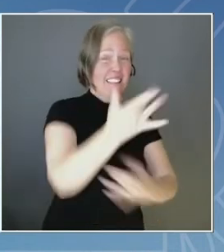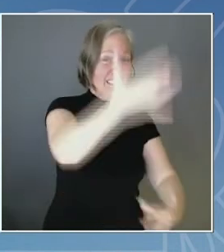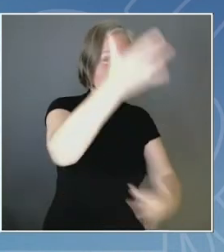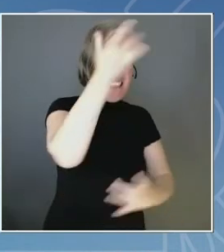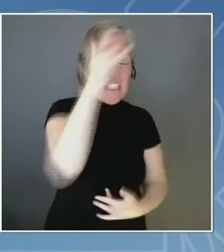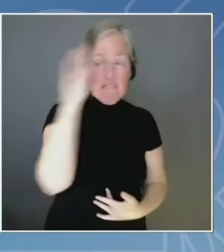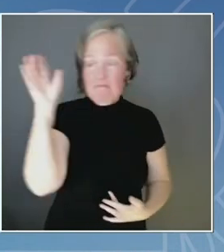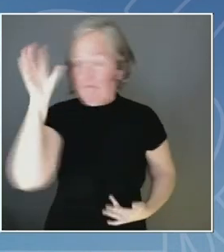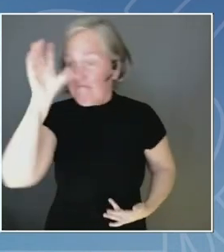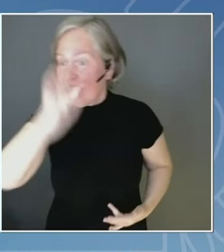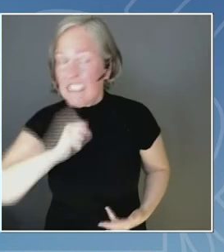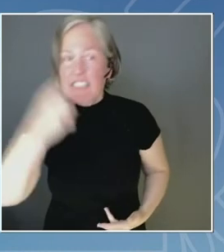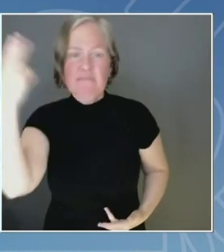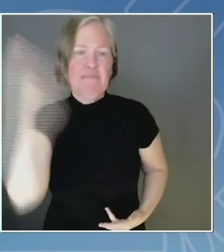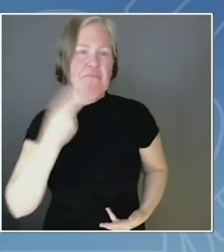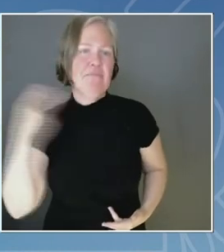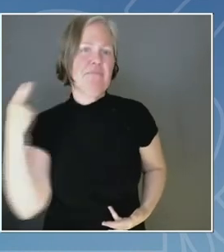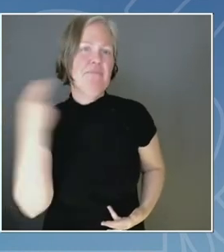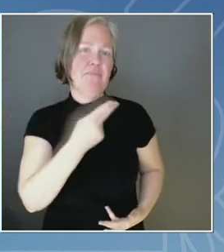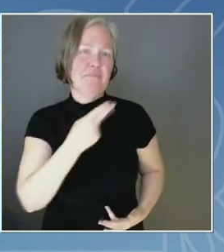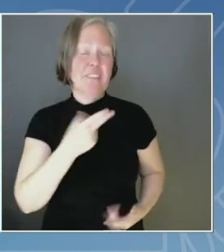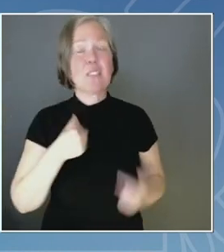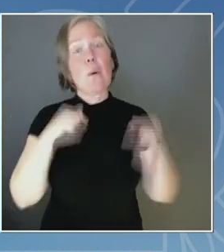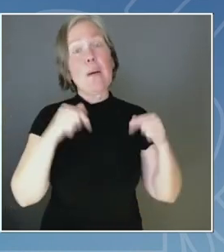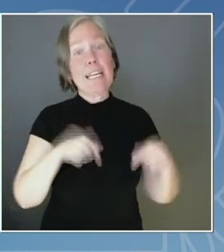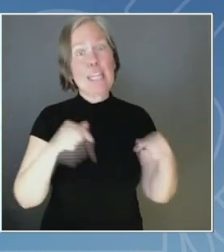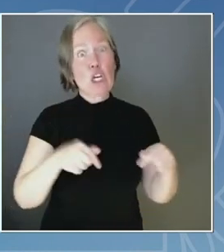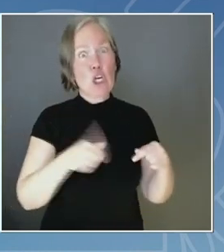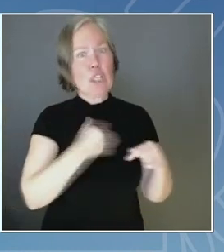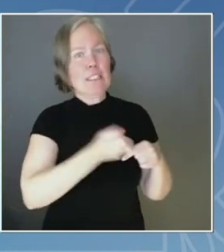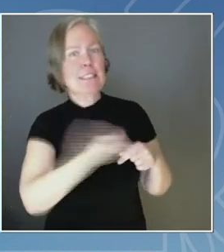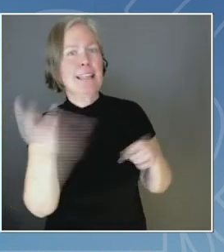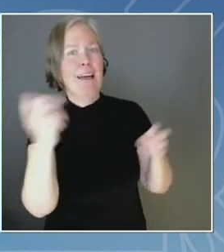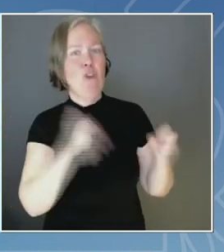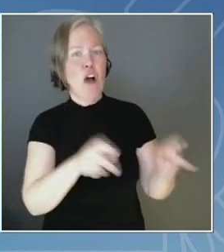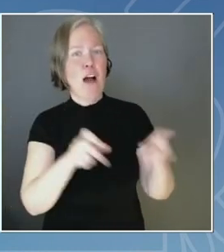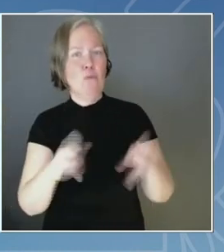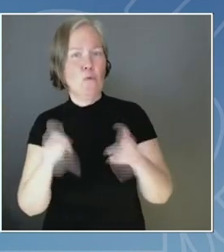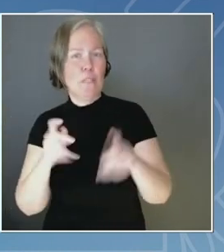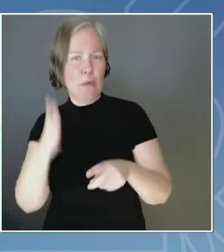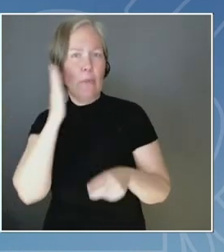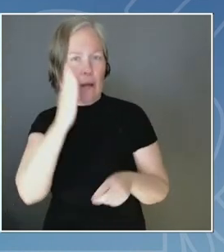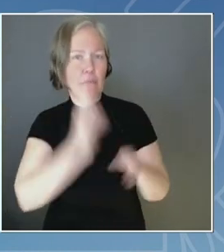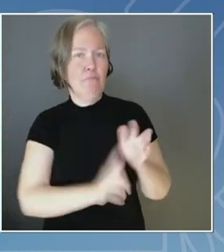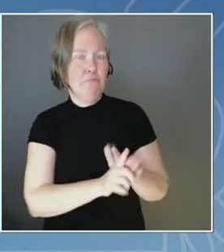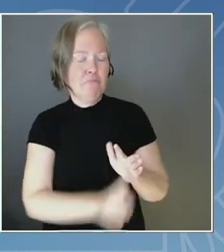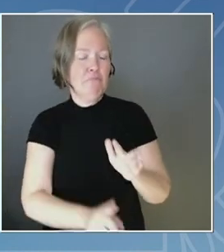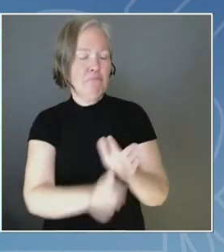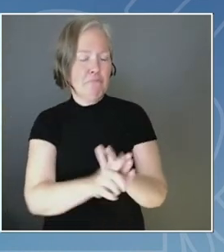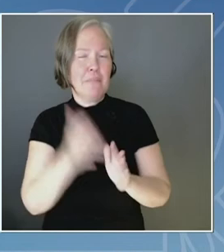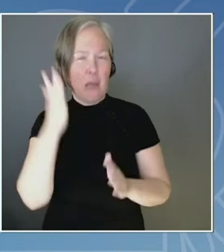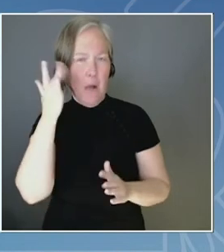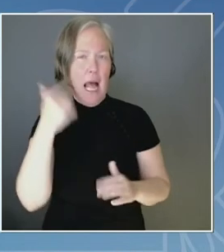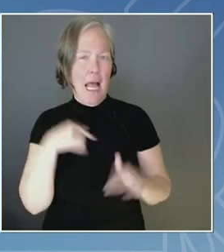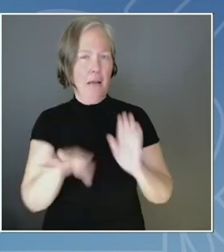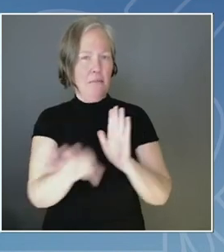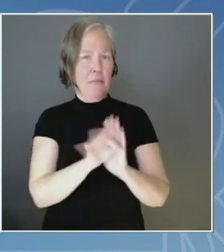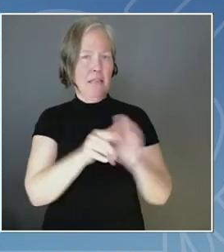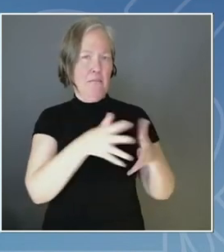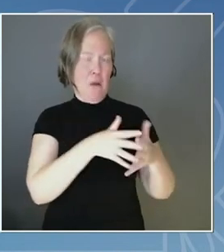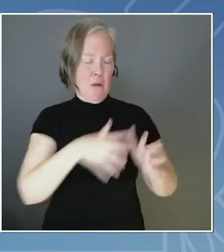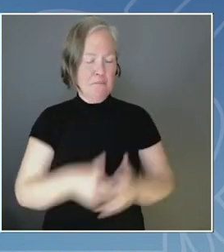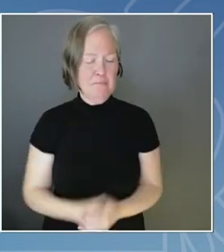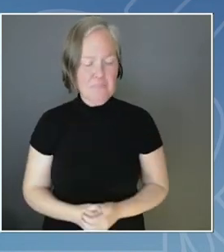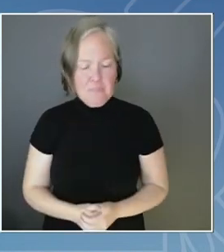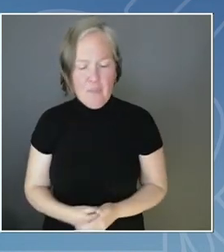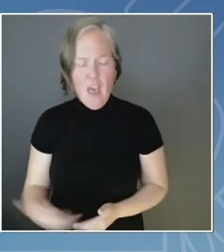hear. You know, the main reason that I got into doing science and education is that when I